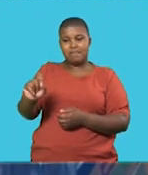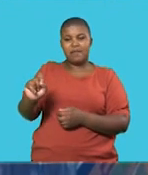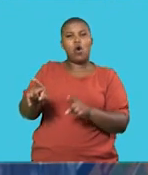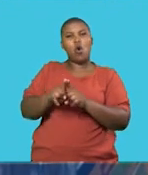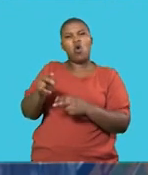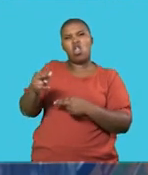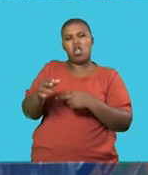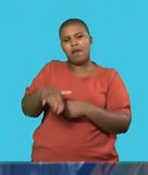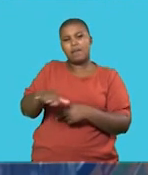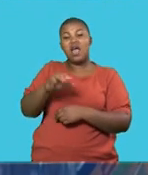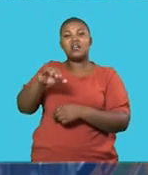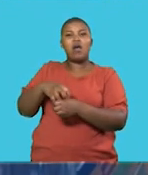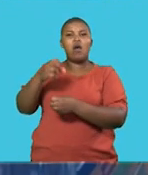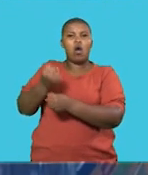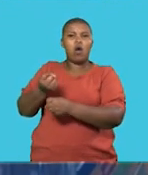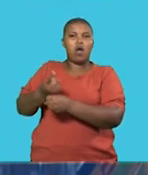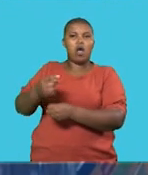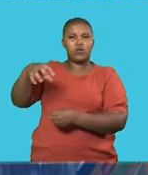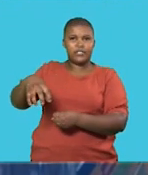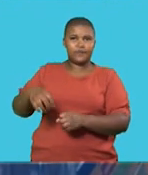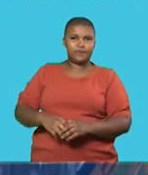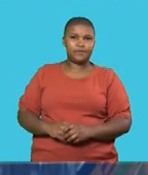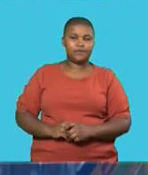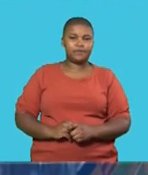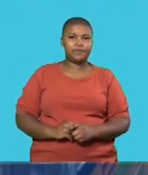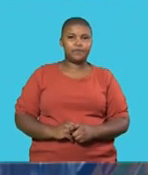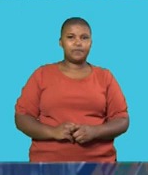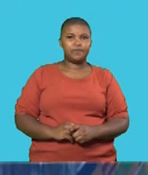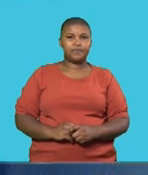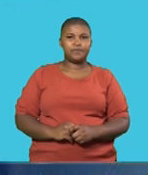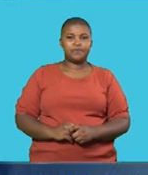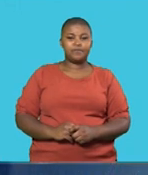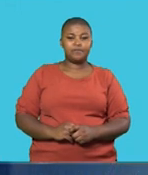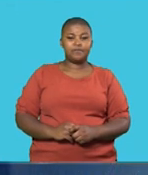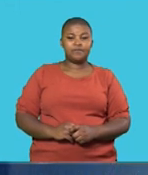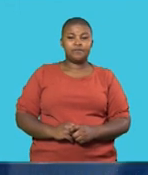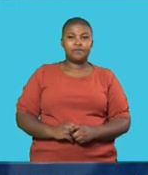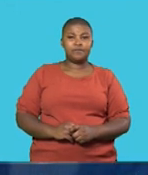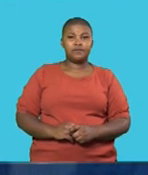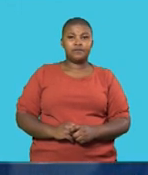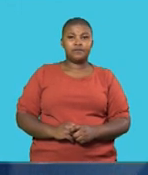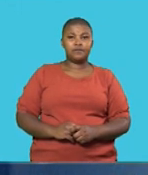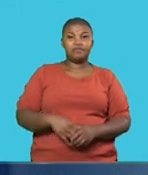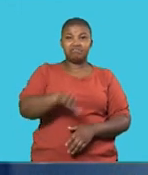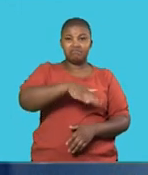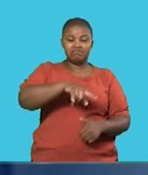isifundazwe sasegolo kubalwa nakhona-ke Nabomi GP, that's number one.